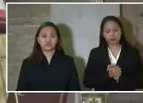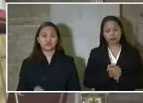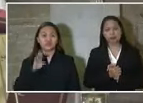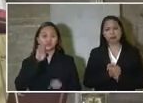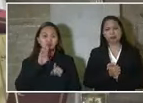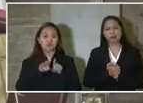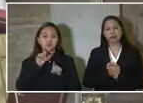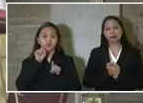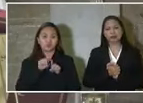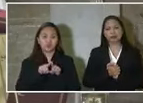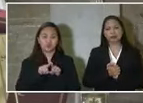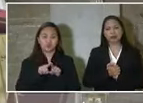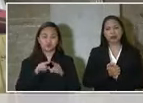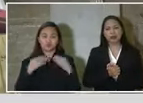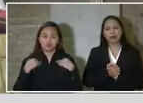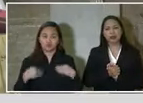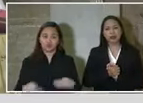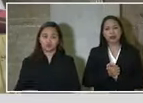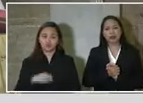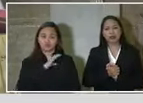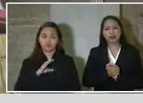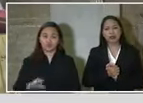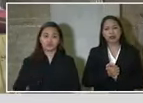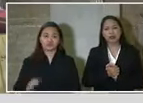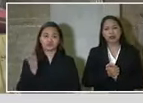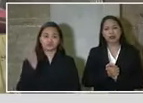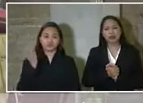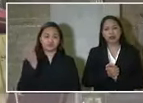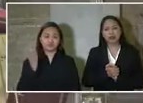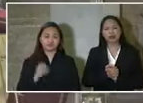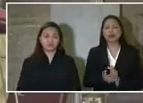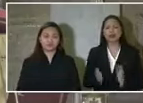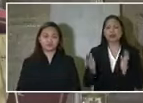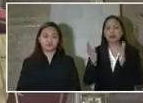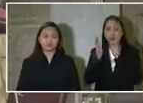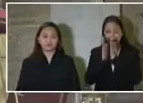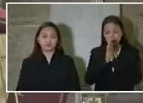Brothers and sisters, the body of Christ. Amen.